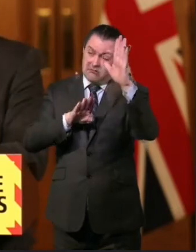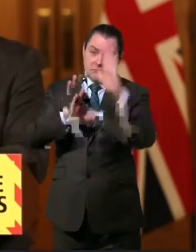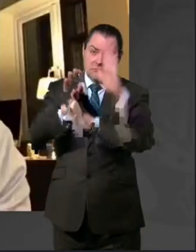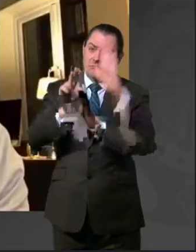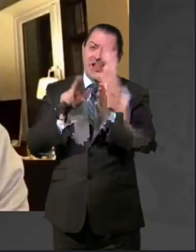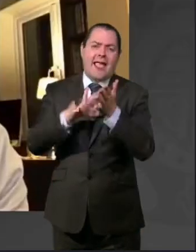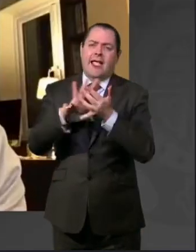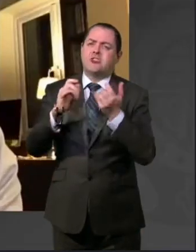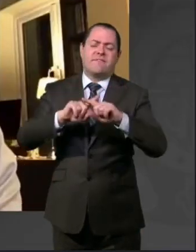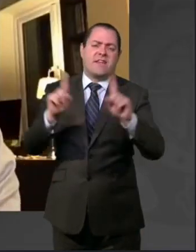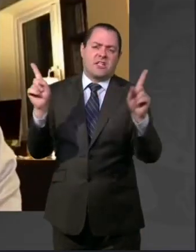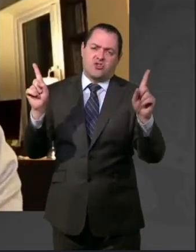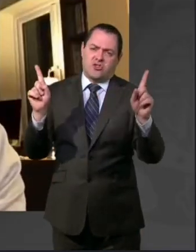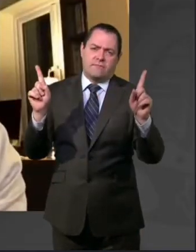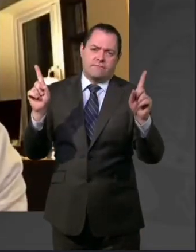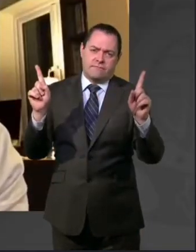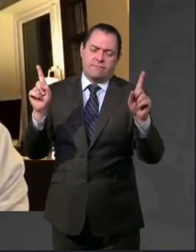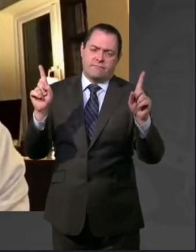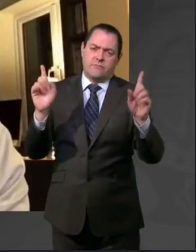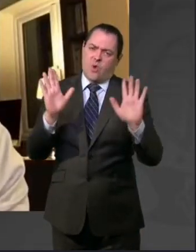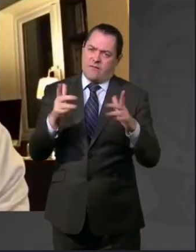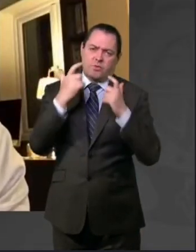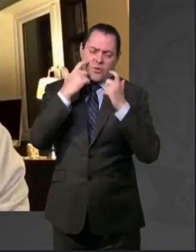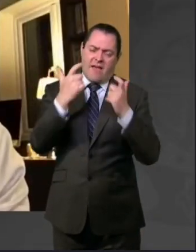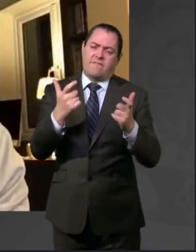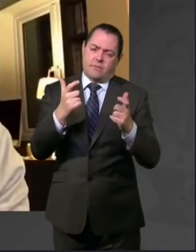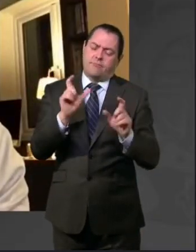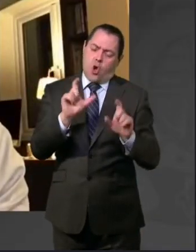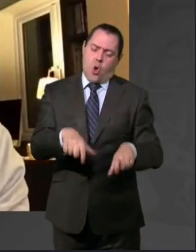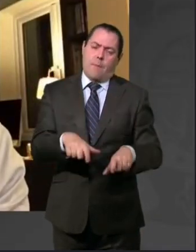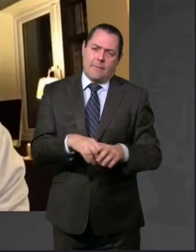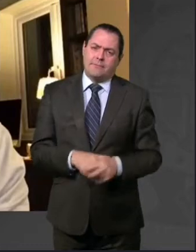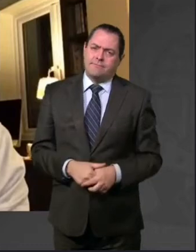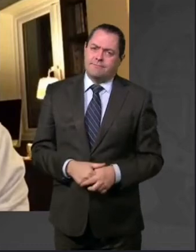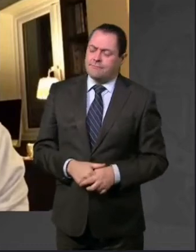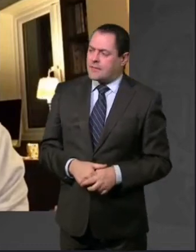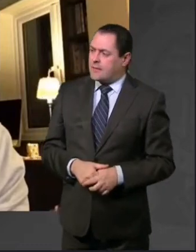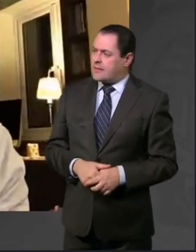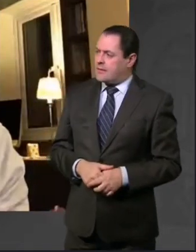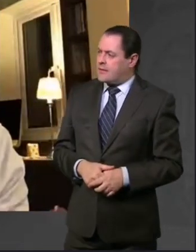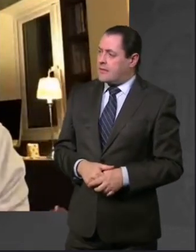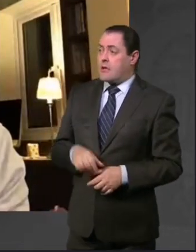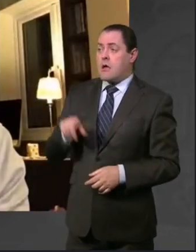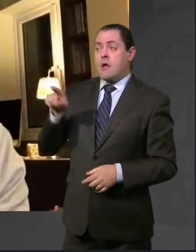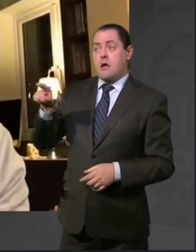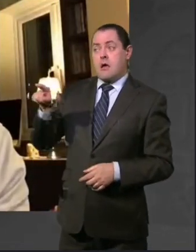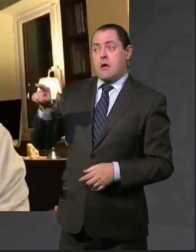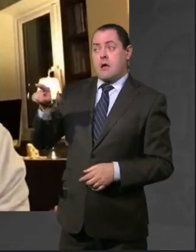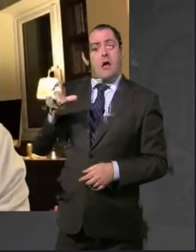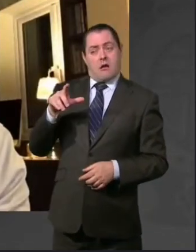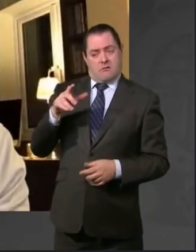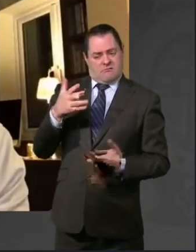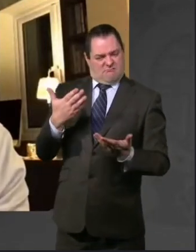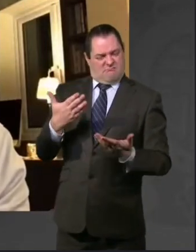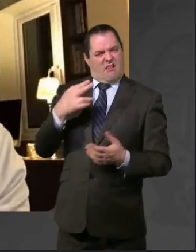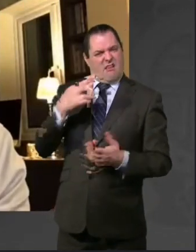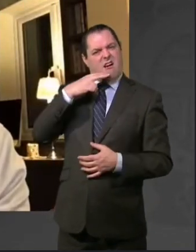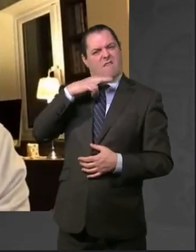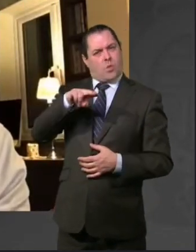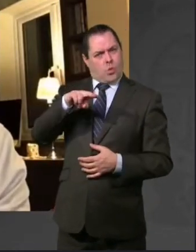Thank you, Prime Minister. In a video posted online this afternoon, the Health Secretary told